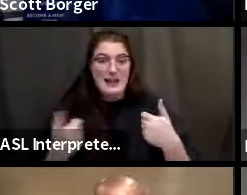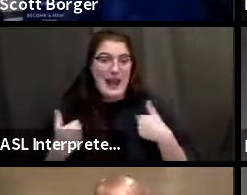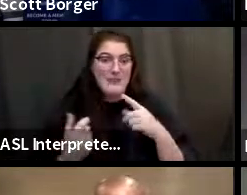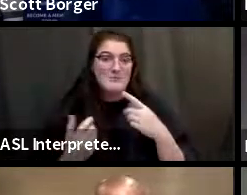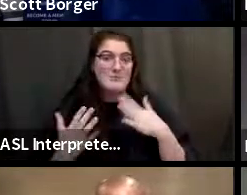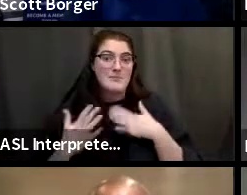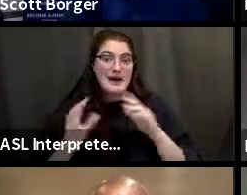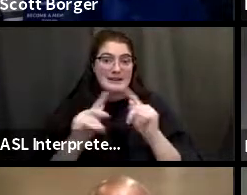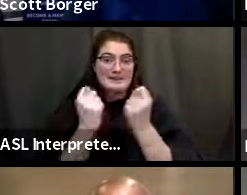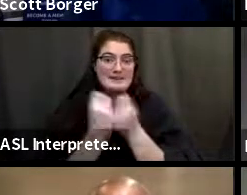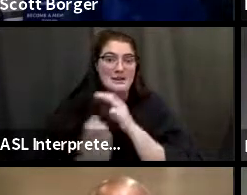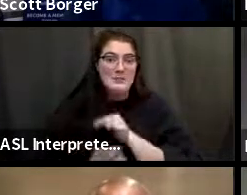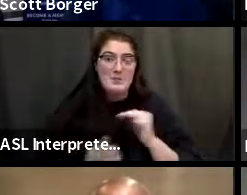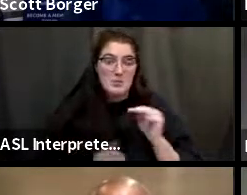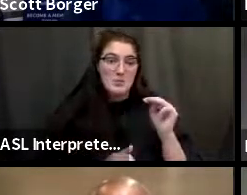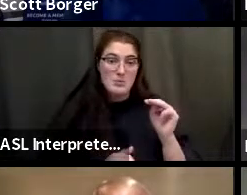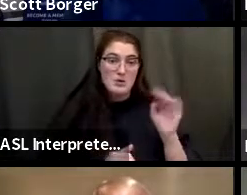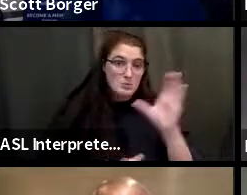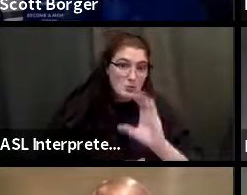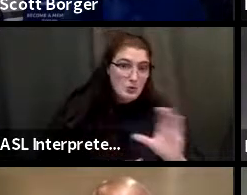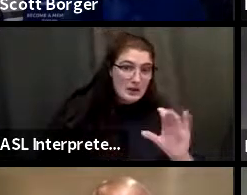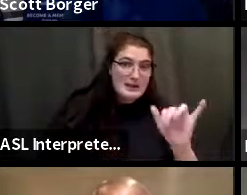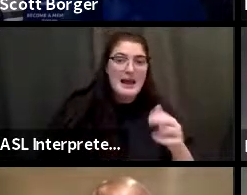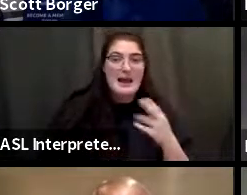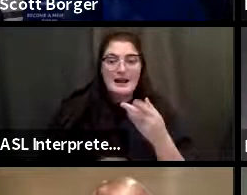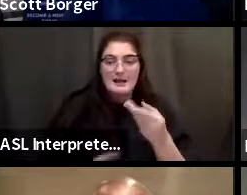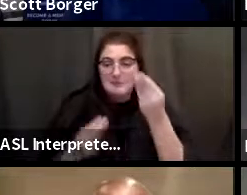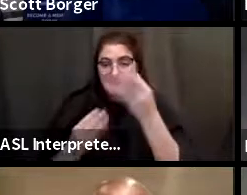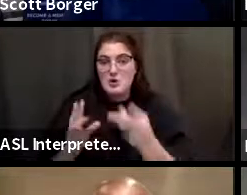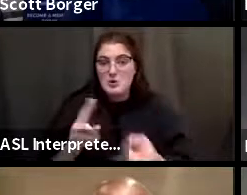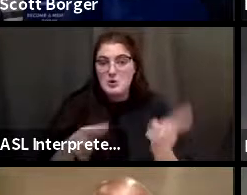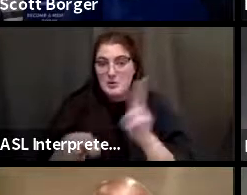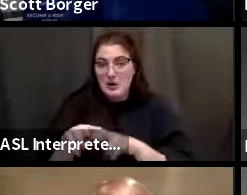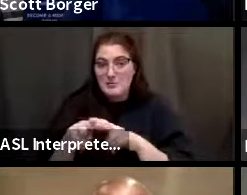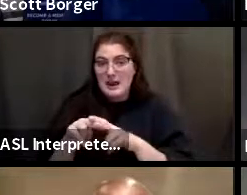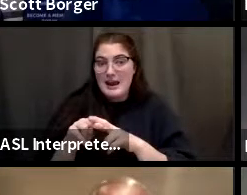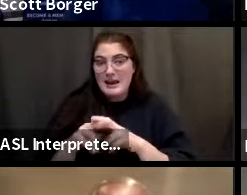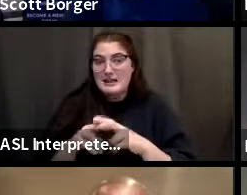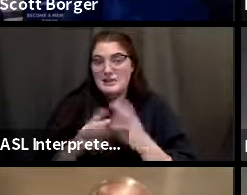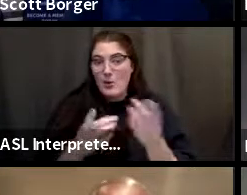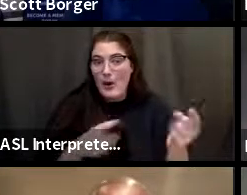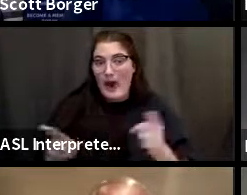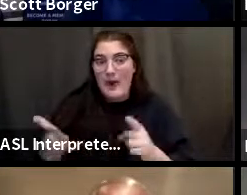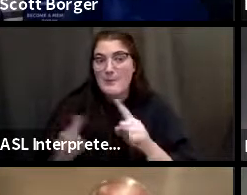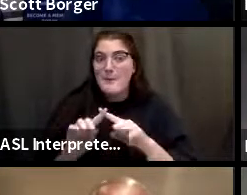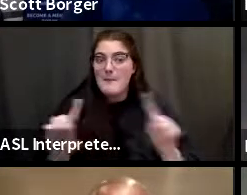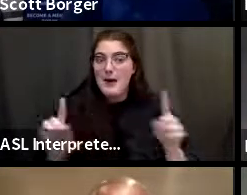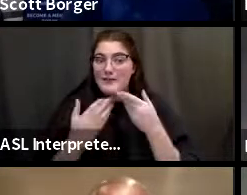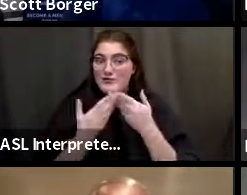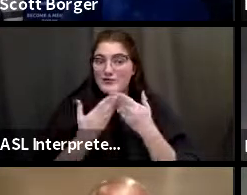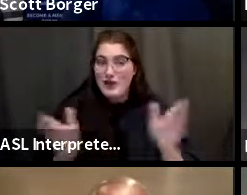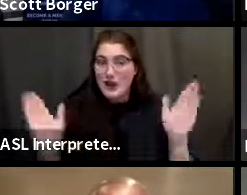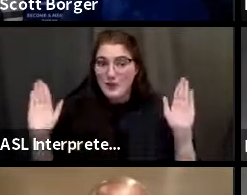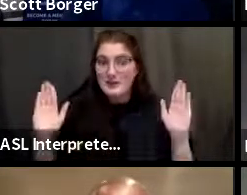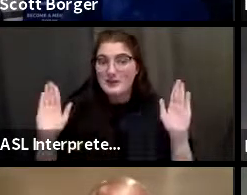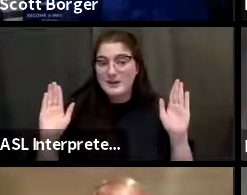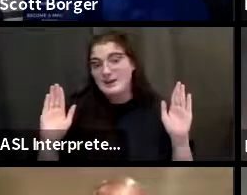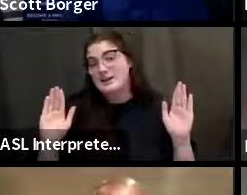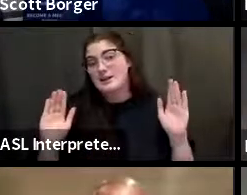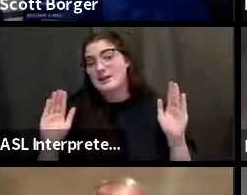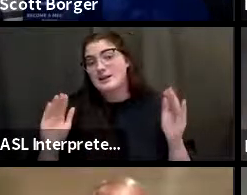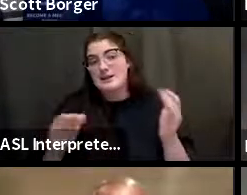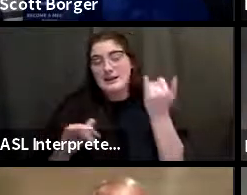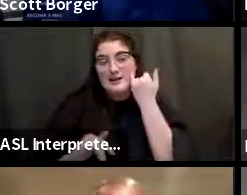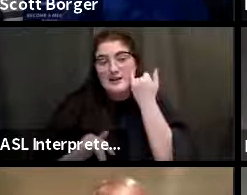it and also keep you updated on all the enforcement actions that happen. But generally, when a case goes through the